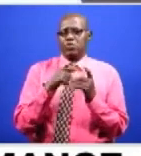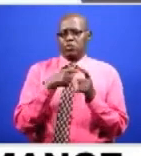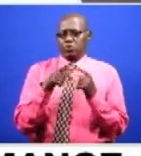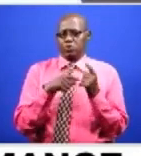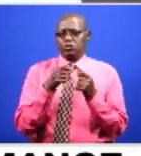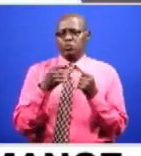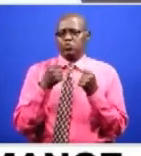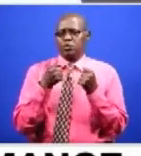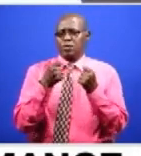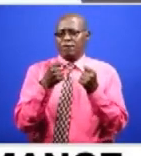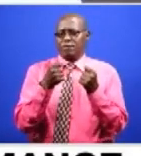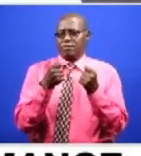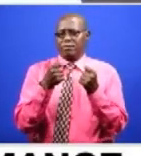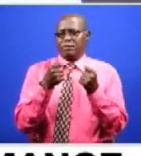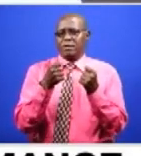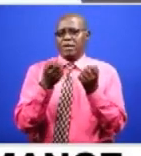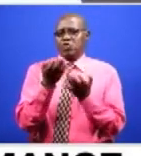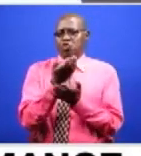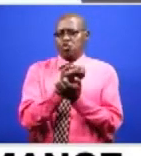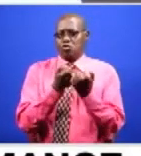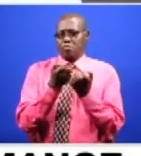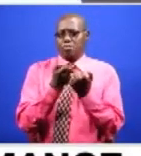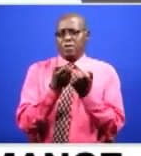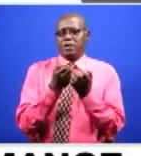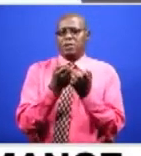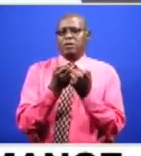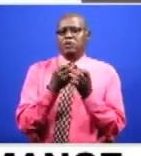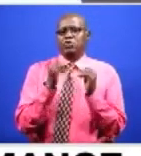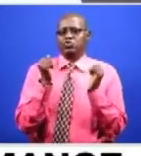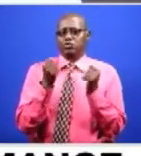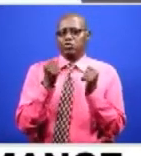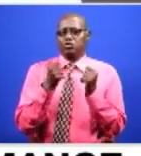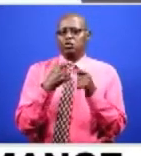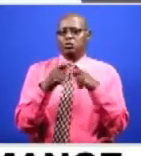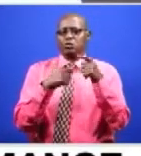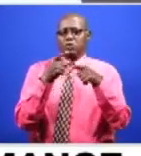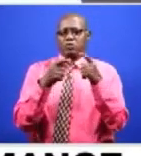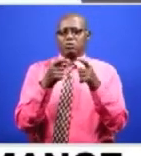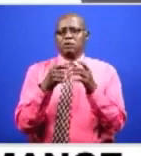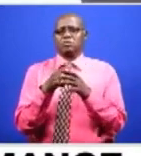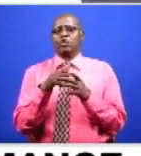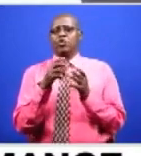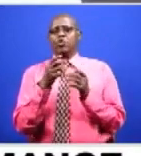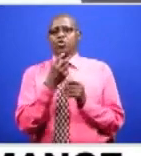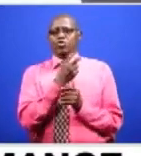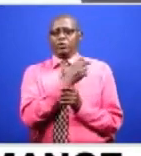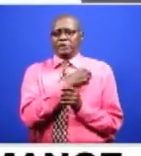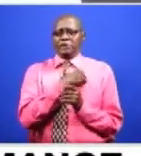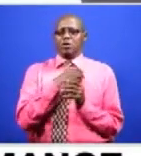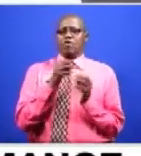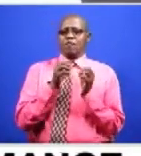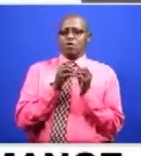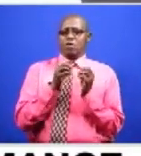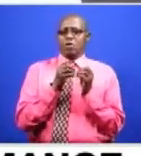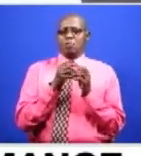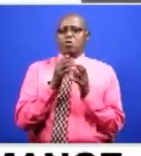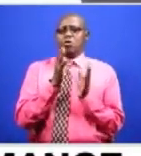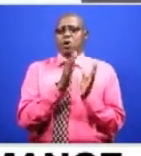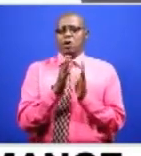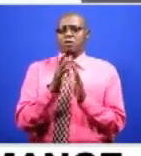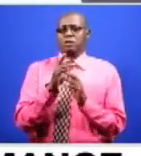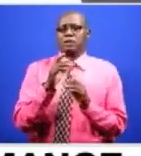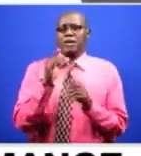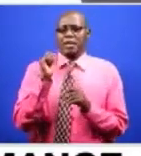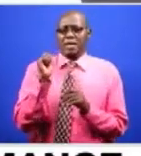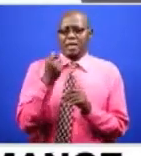economic and social progress. Speaking during a stakeholder consultative forum organized by the Kenya Association of